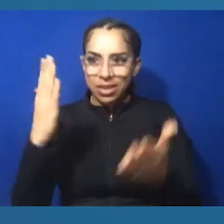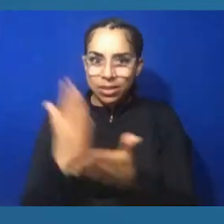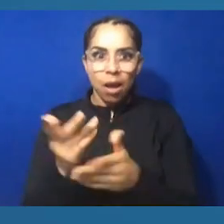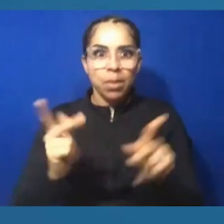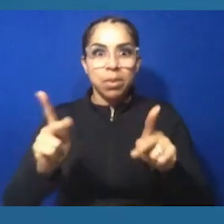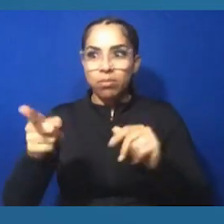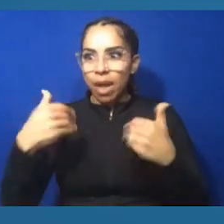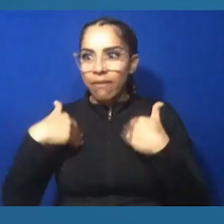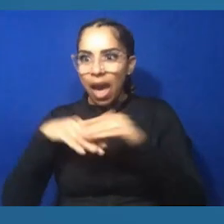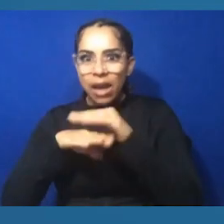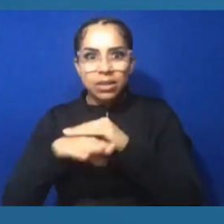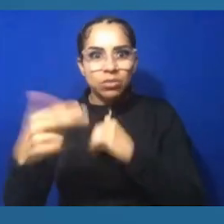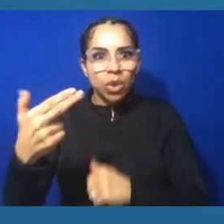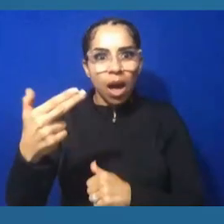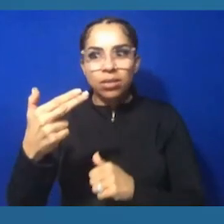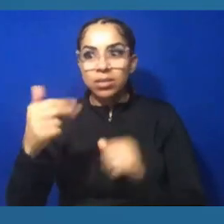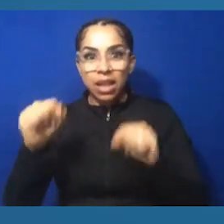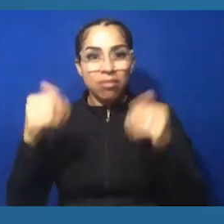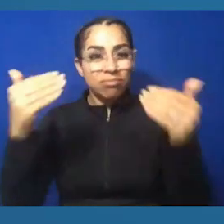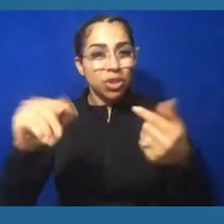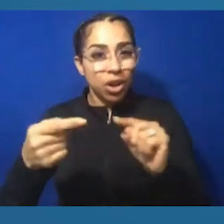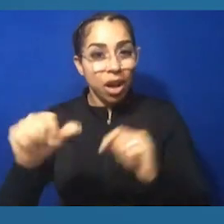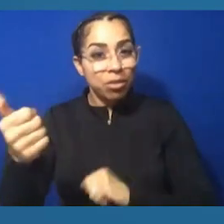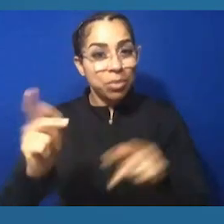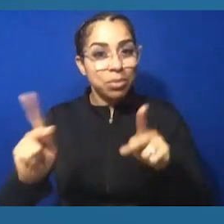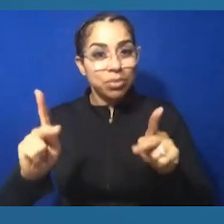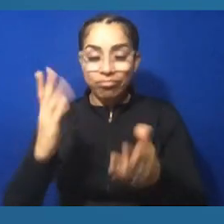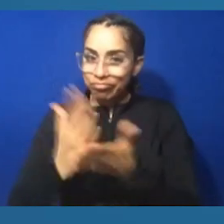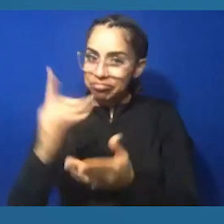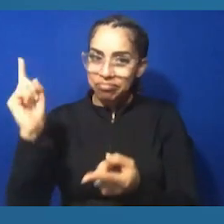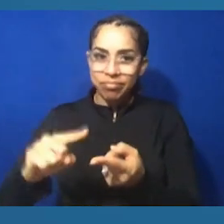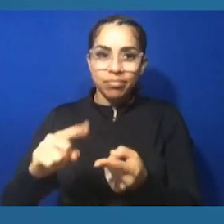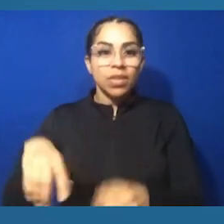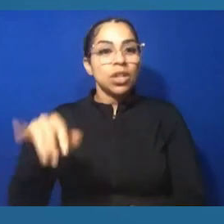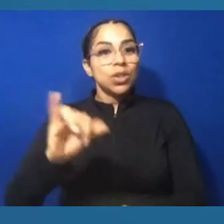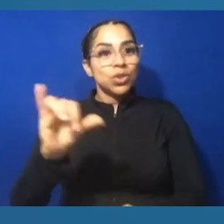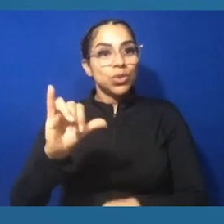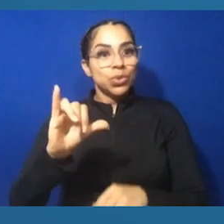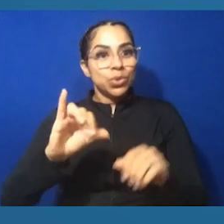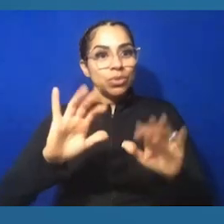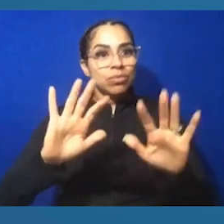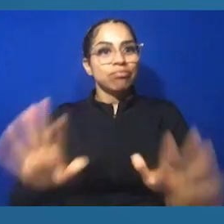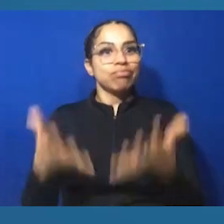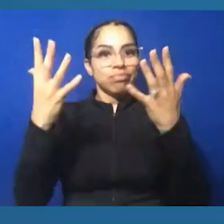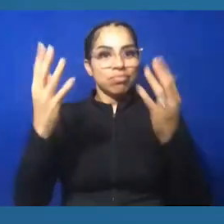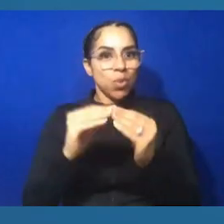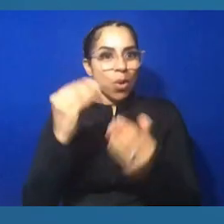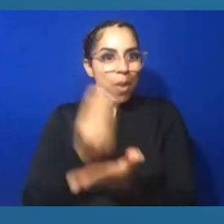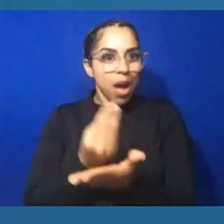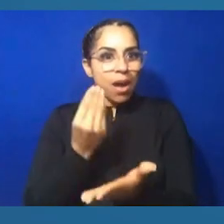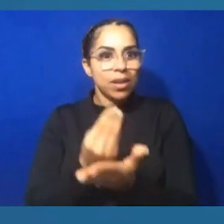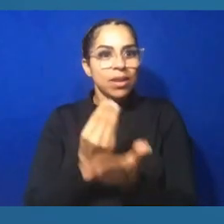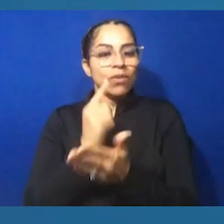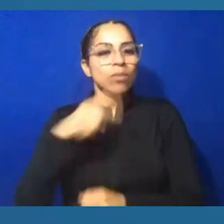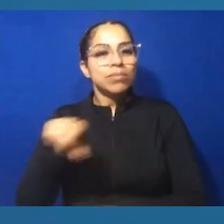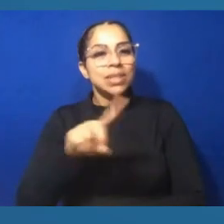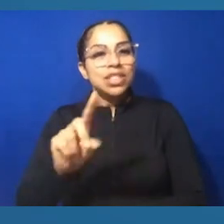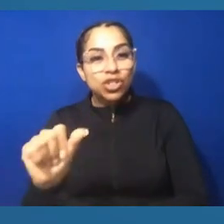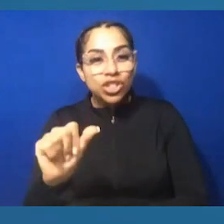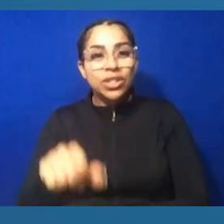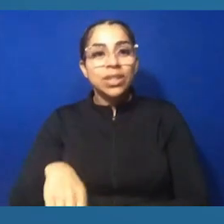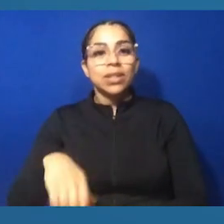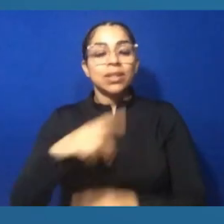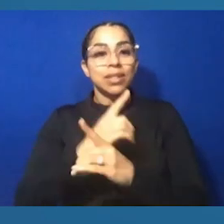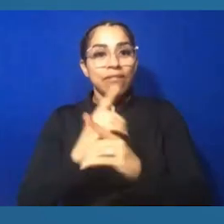others. We secured unprecedented dollars for our district attorneys and our defenders so they could do their jobs and